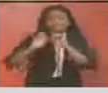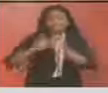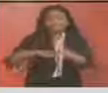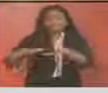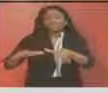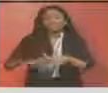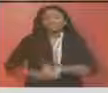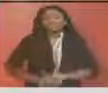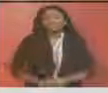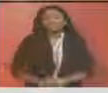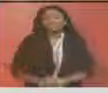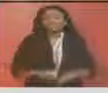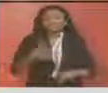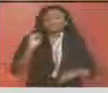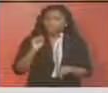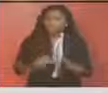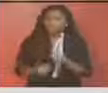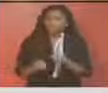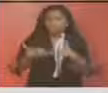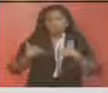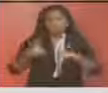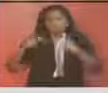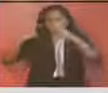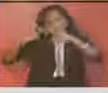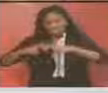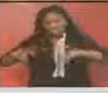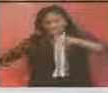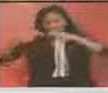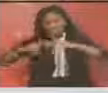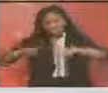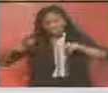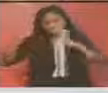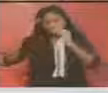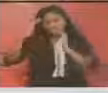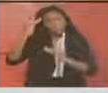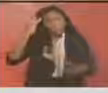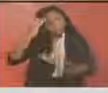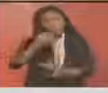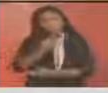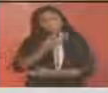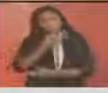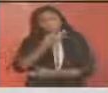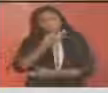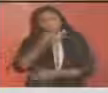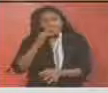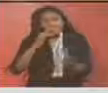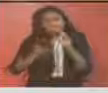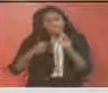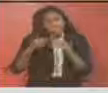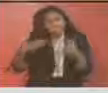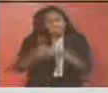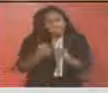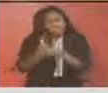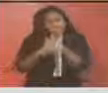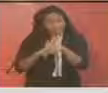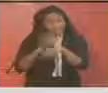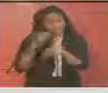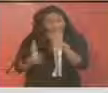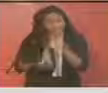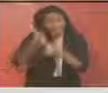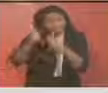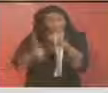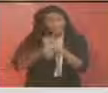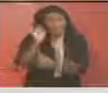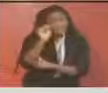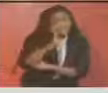be significant. So it's under investigation. So hopefully we will know soon if it is a variant of concern. So one of the important